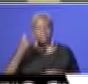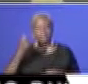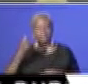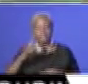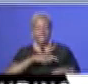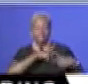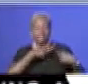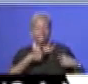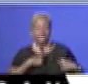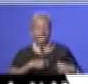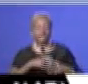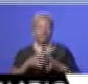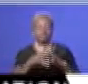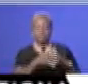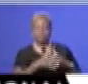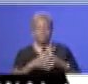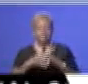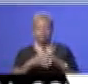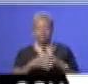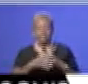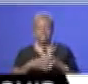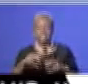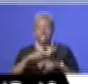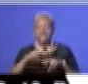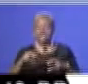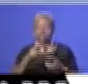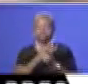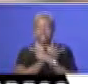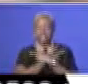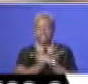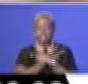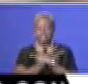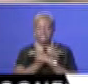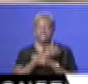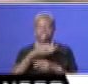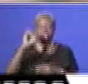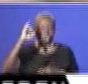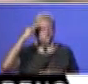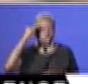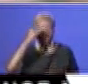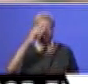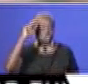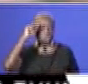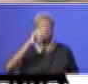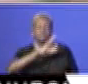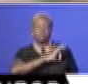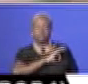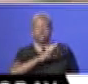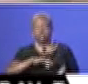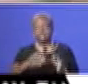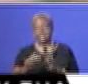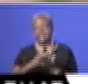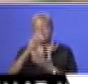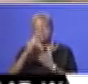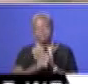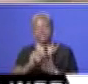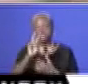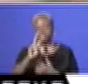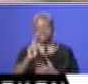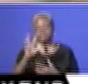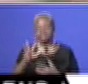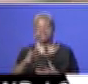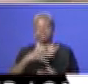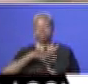America's unrest, unarmed African-American father George Floyd, who died on May 25th after a white